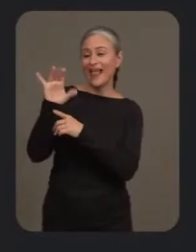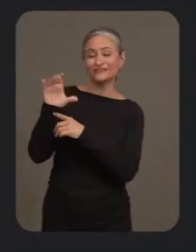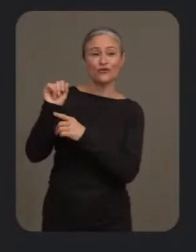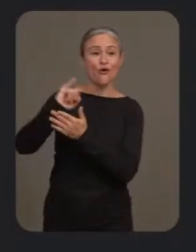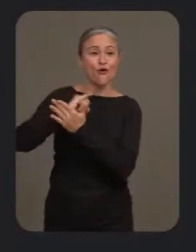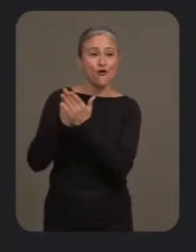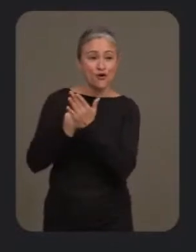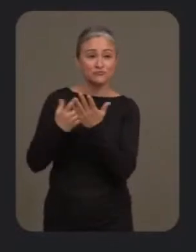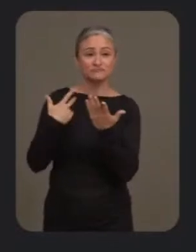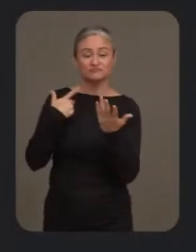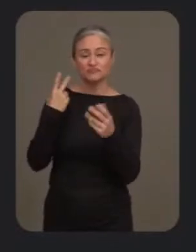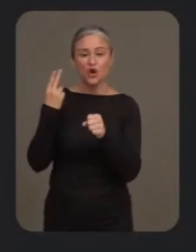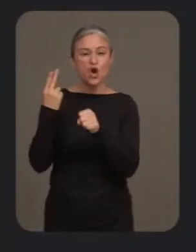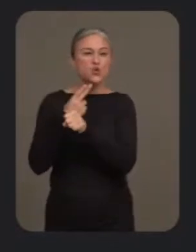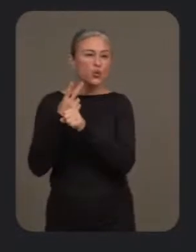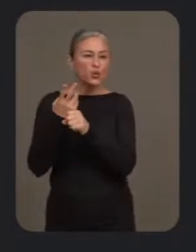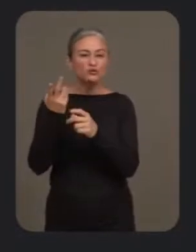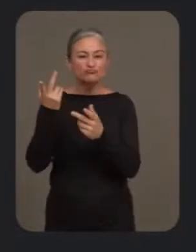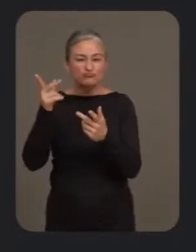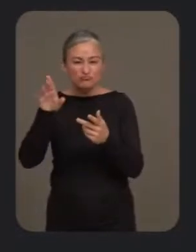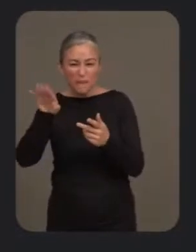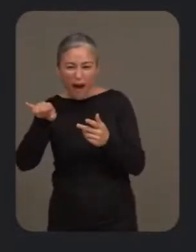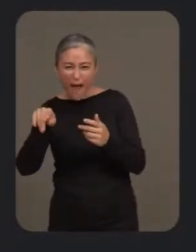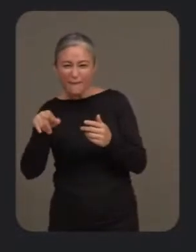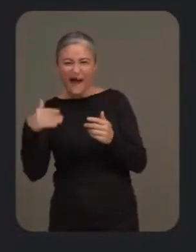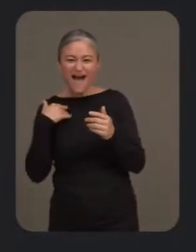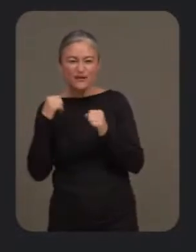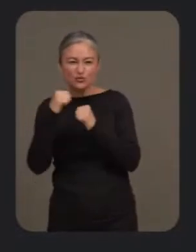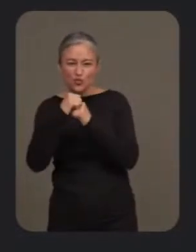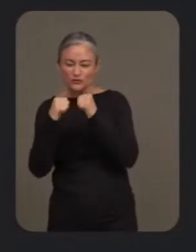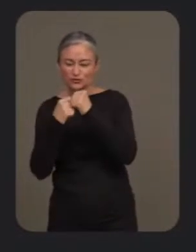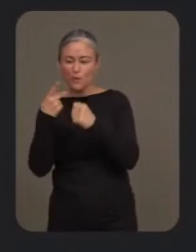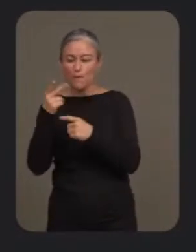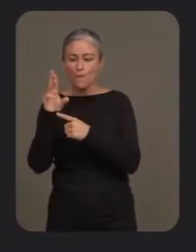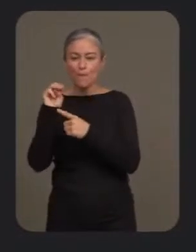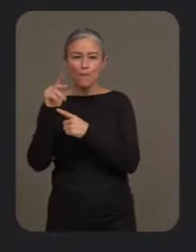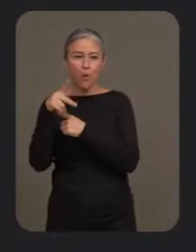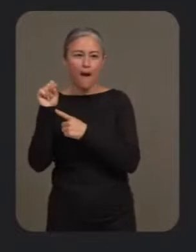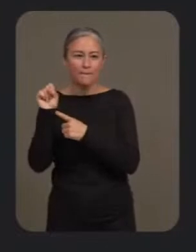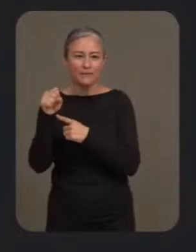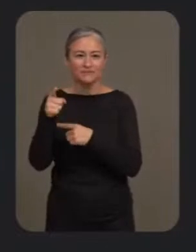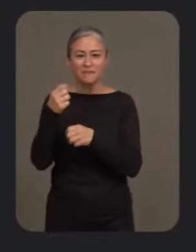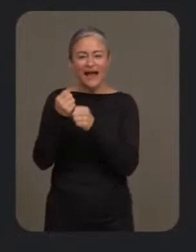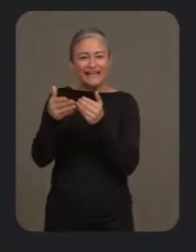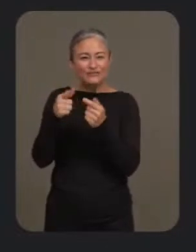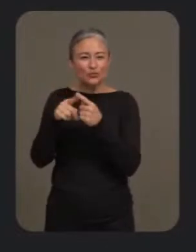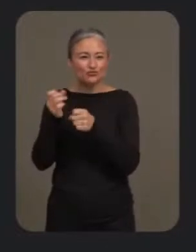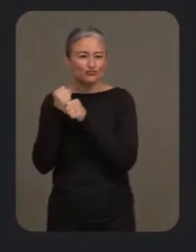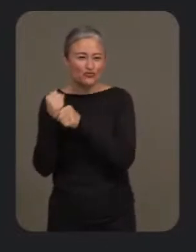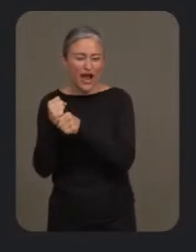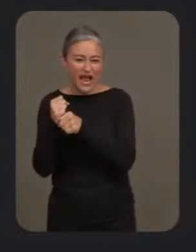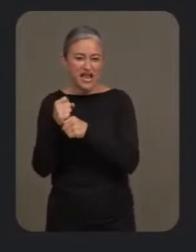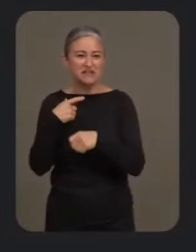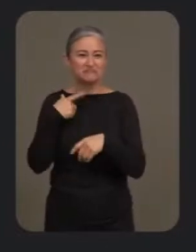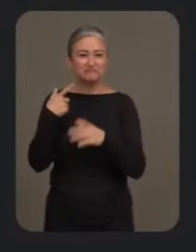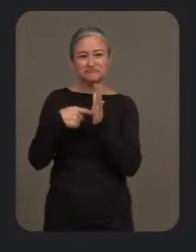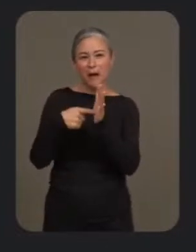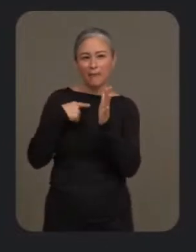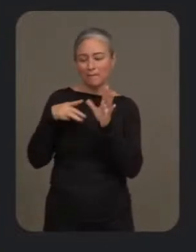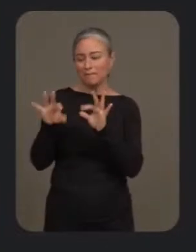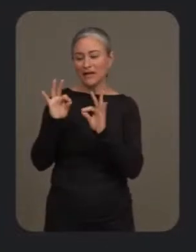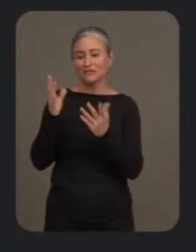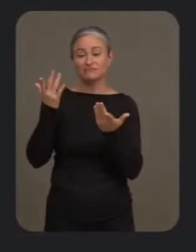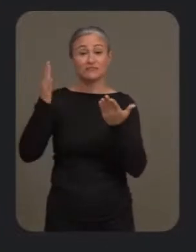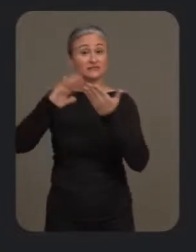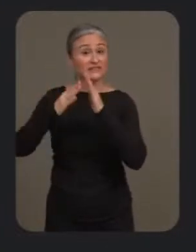that. Now, you'll notice at the bottom, we use structured prompts to make it easier to create. So for example, I can pick, what